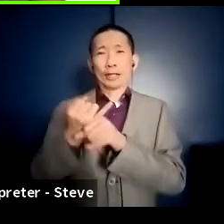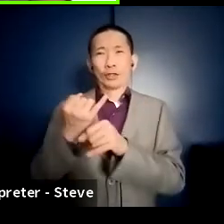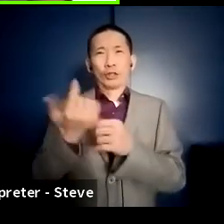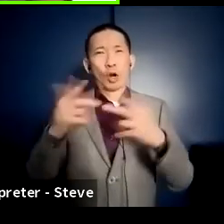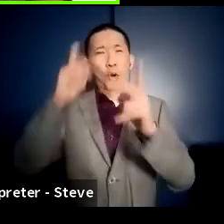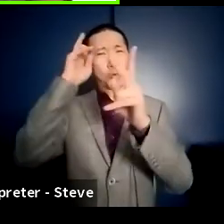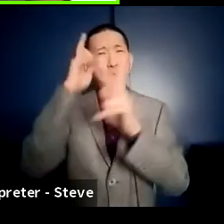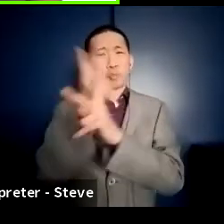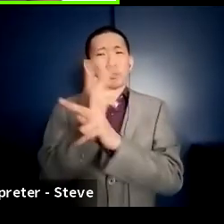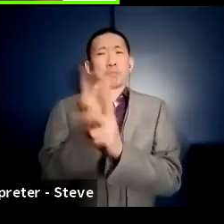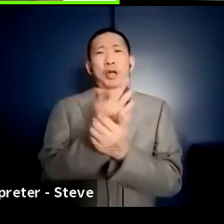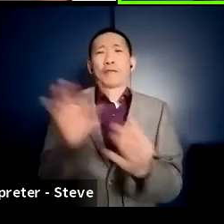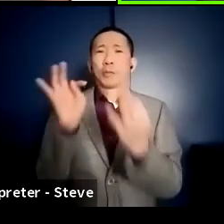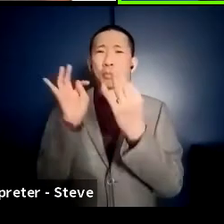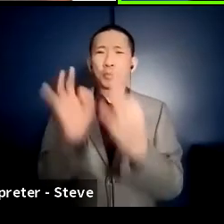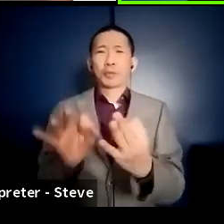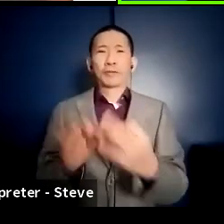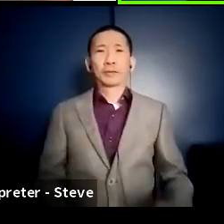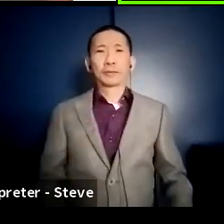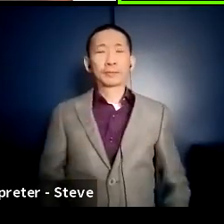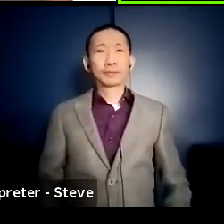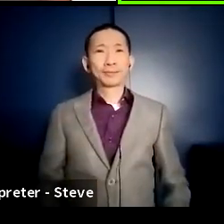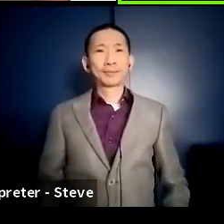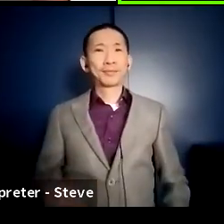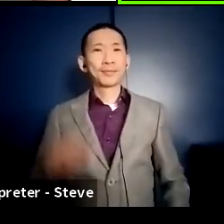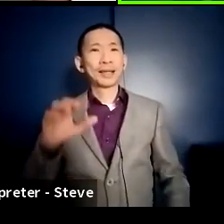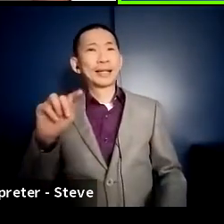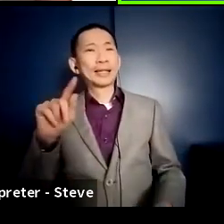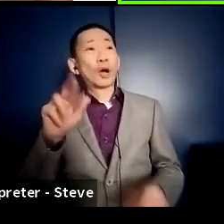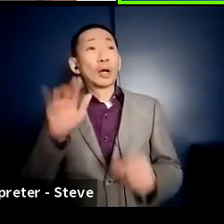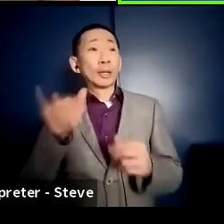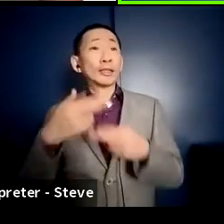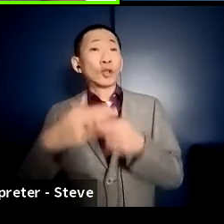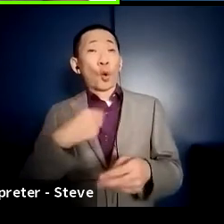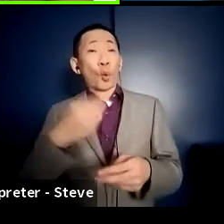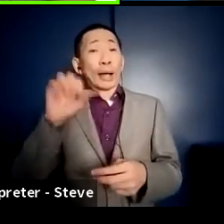out? Because white supremacy? Well, yes.